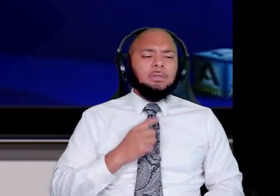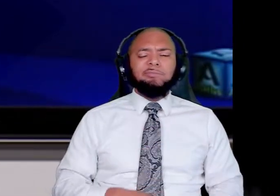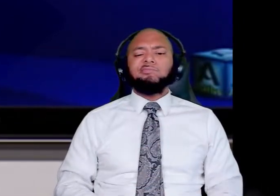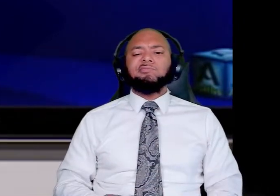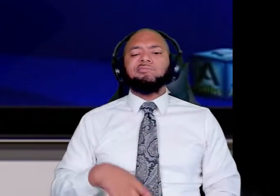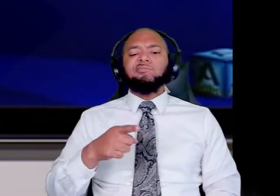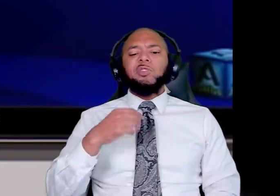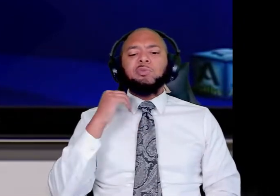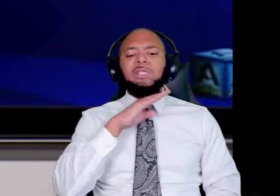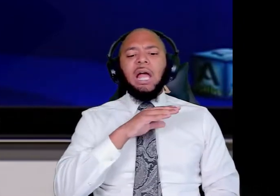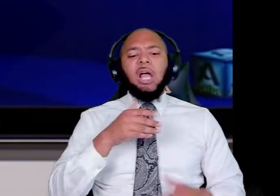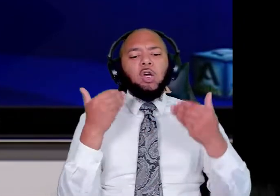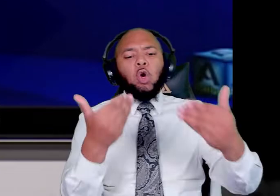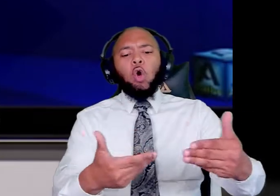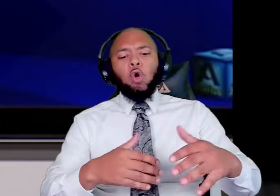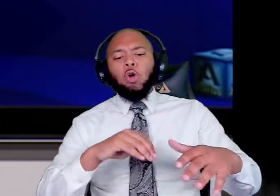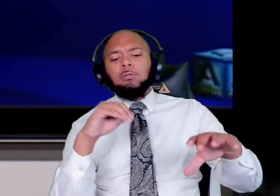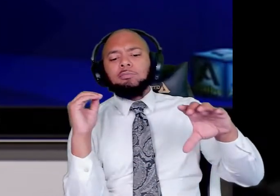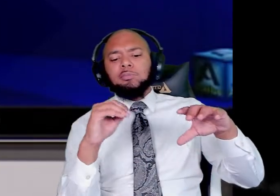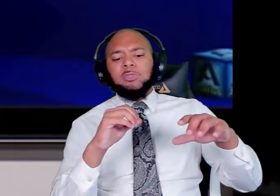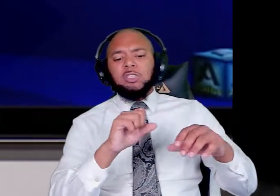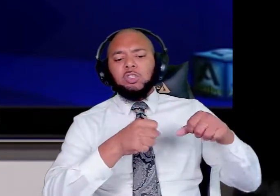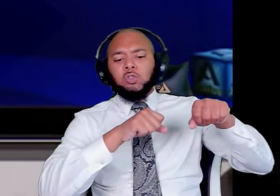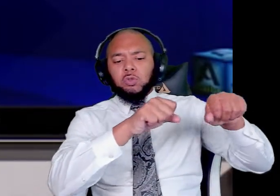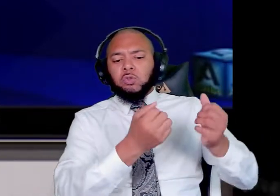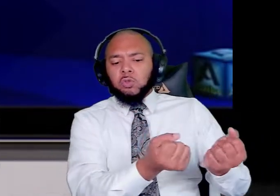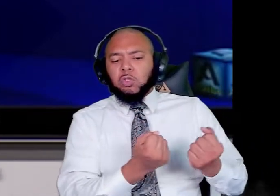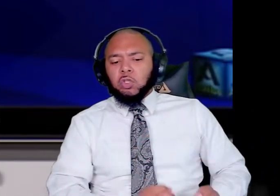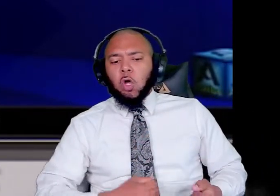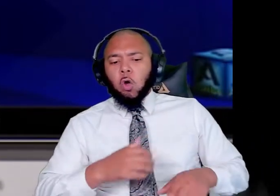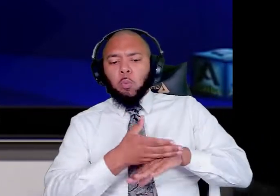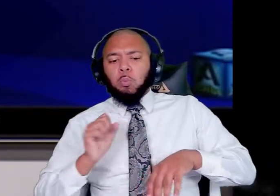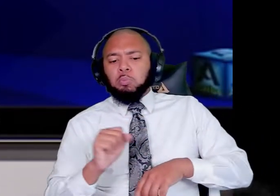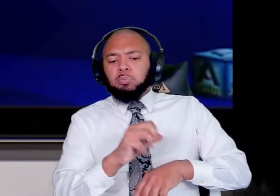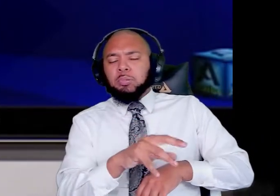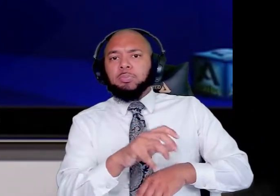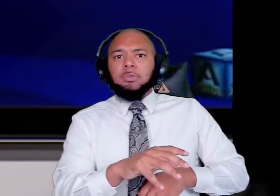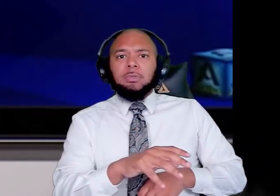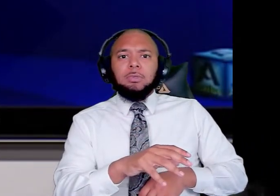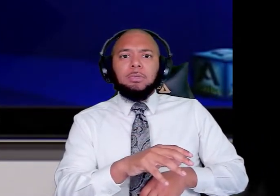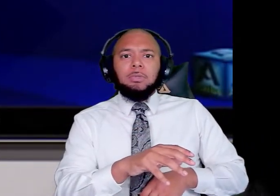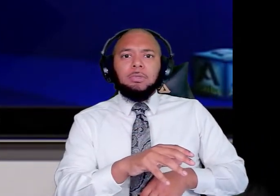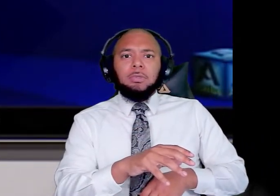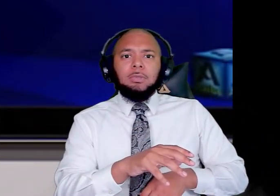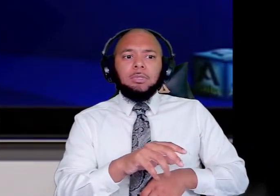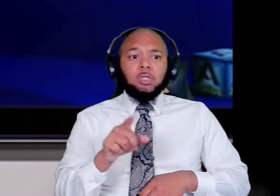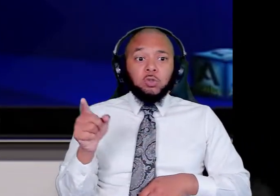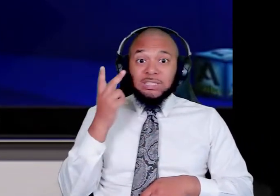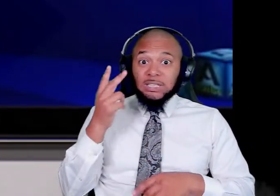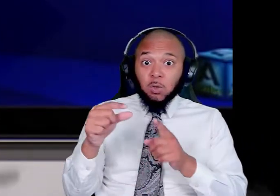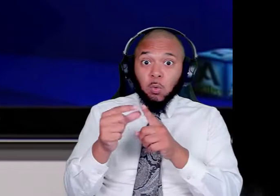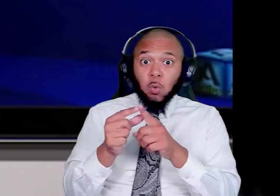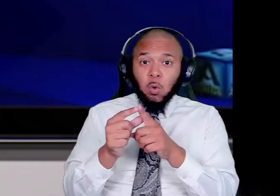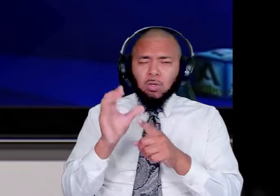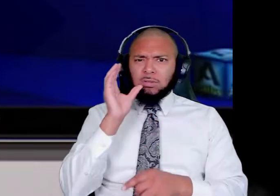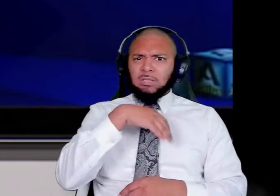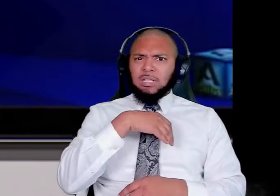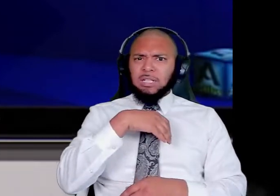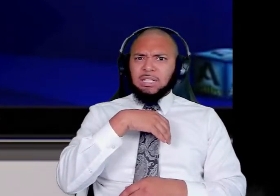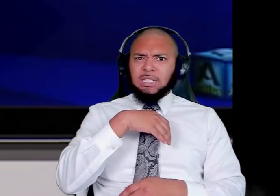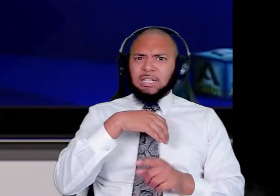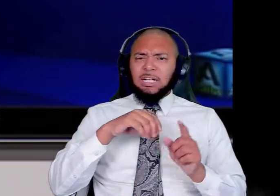up the stove. Now we see some words that aren't normal usage, but they're